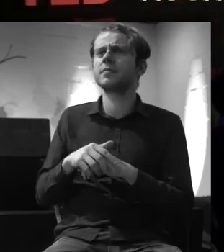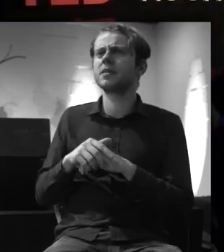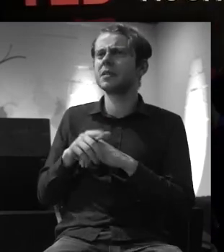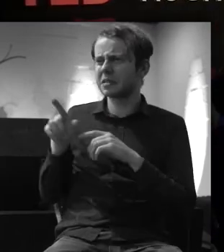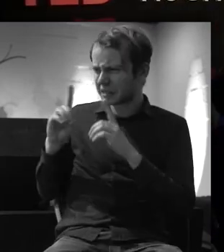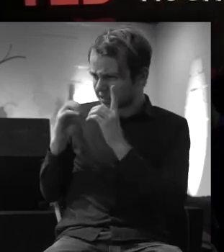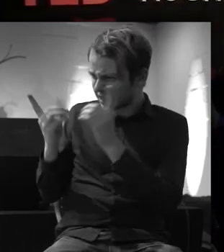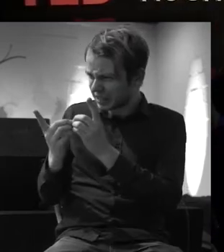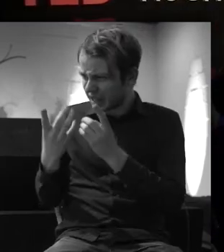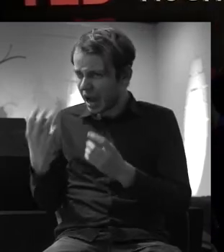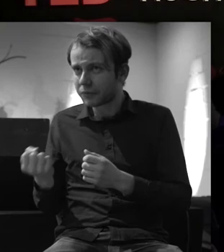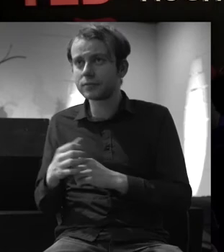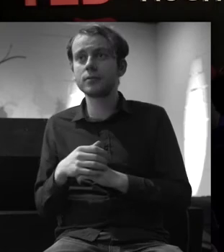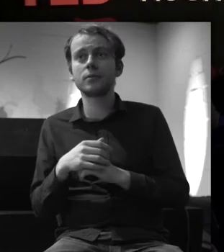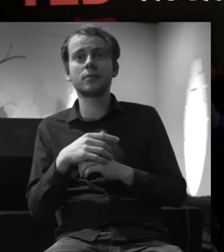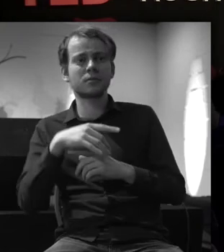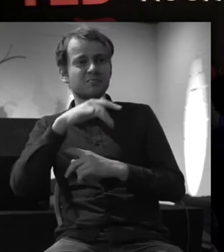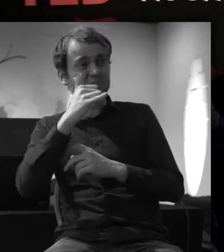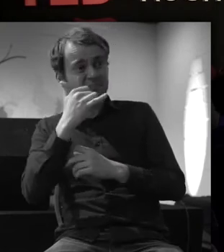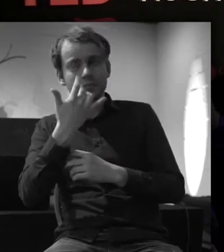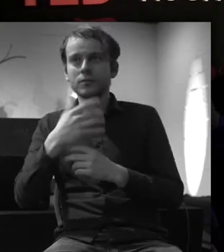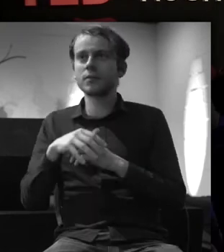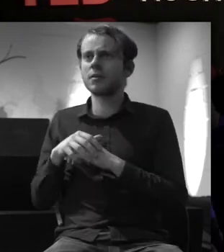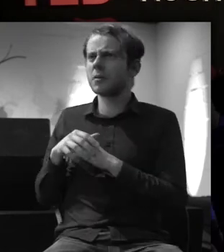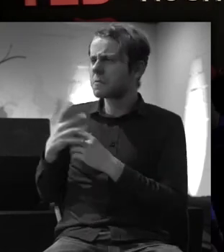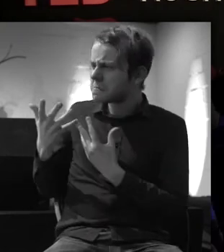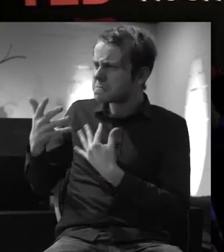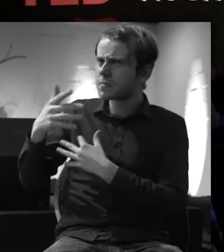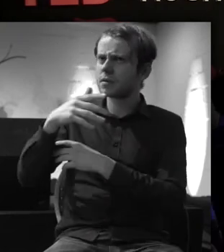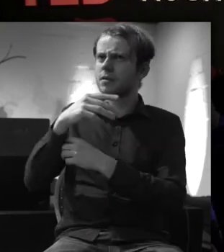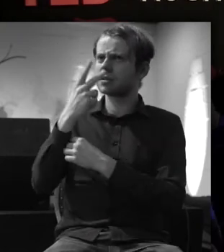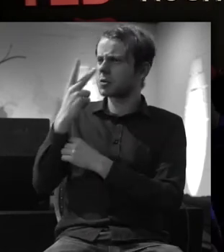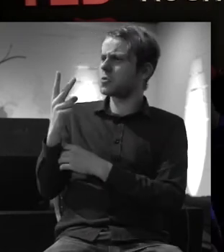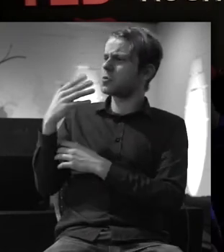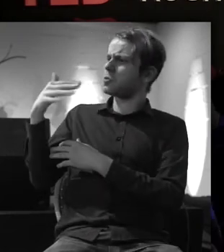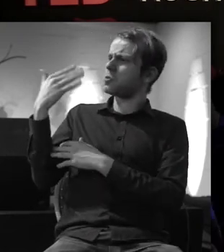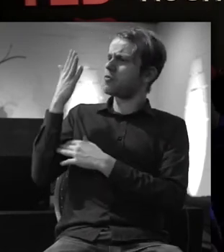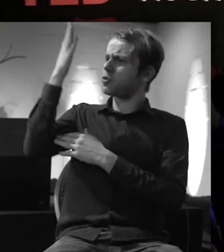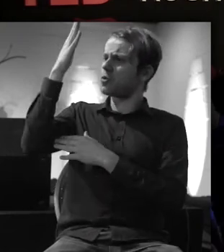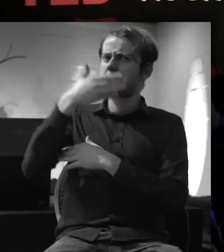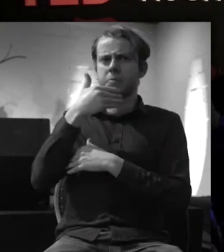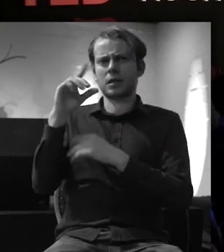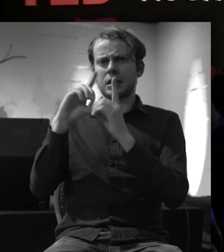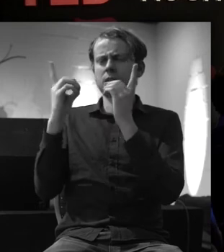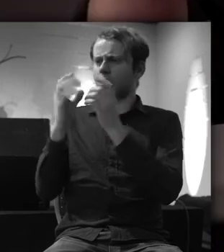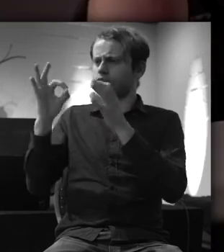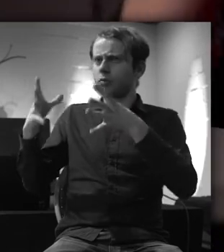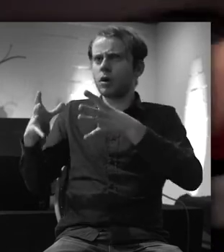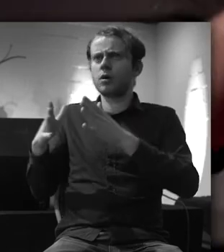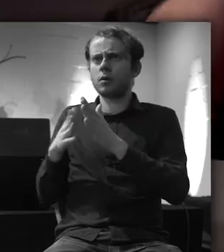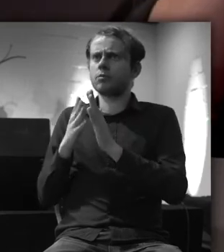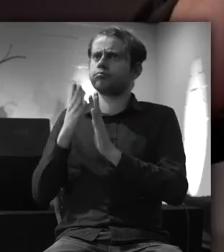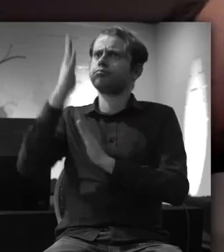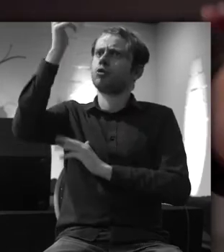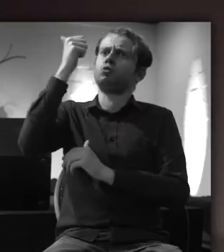future. And for a guy who doesn't really know how to read or write, it was a very honest and